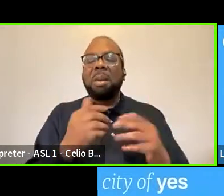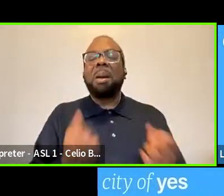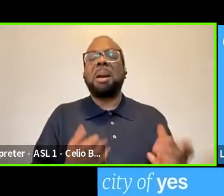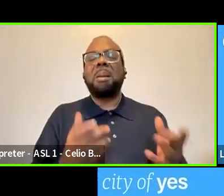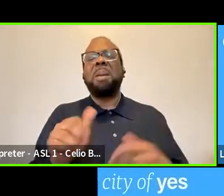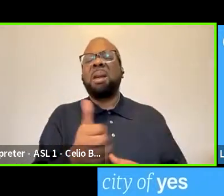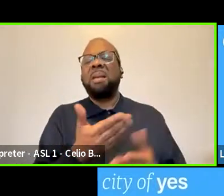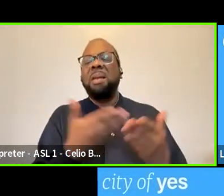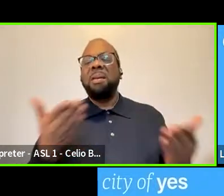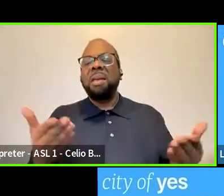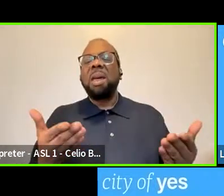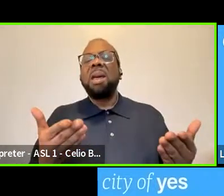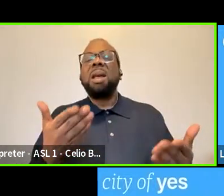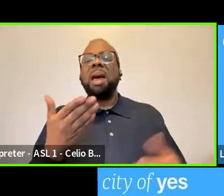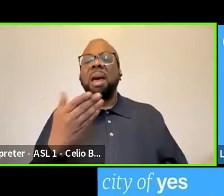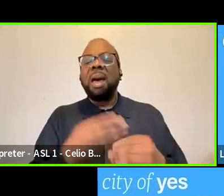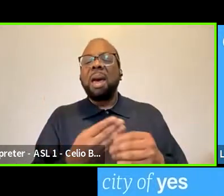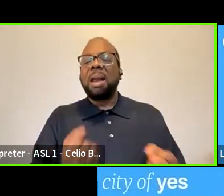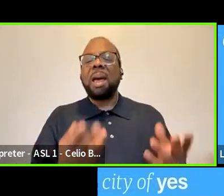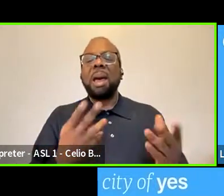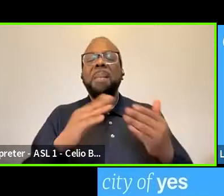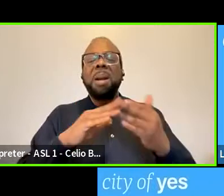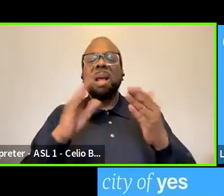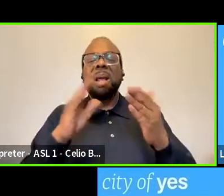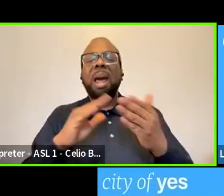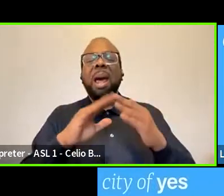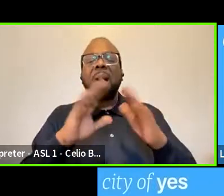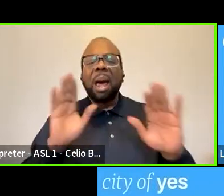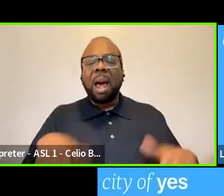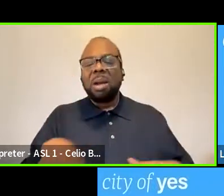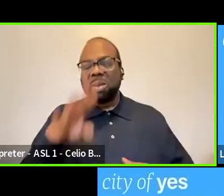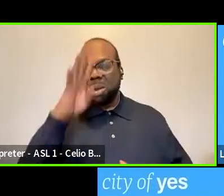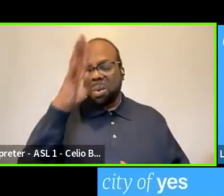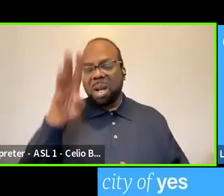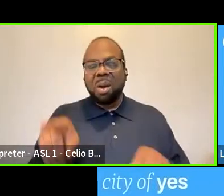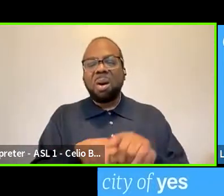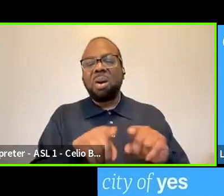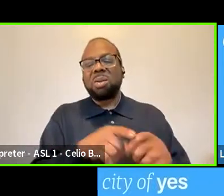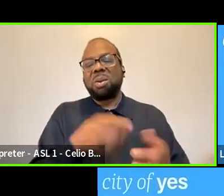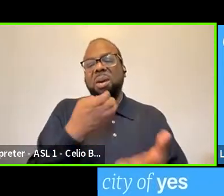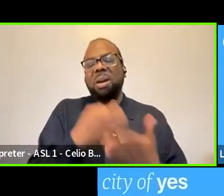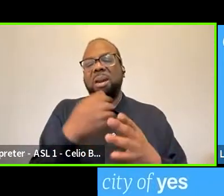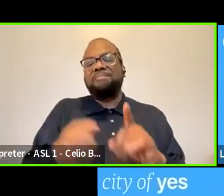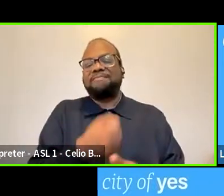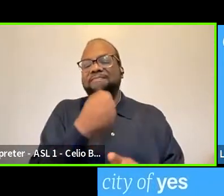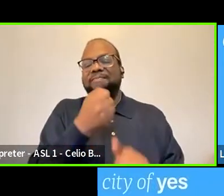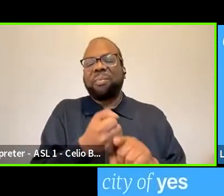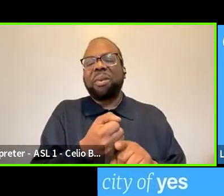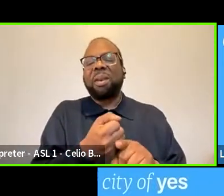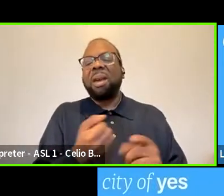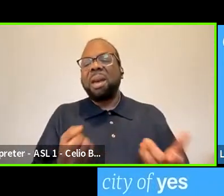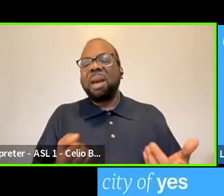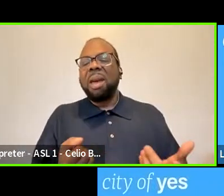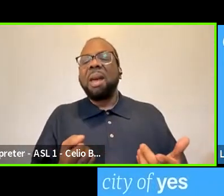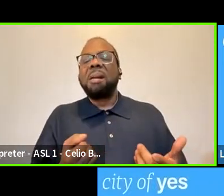other things go into both how much housing is created by this plan as well as the economic impacts cited in that figure. So